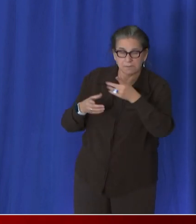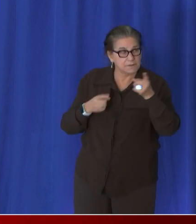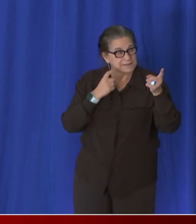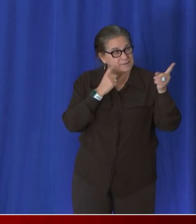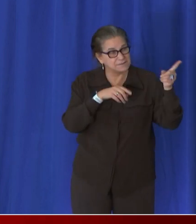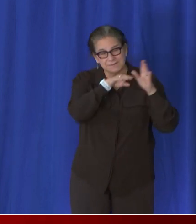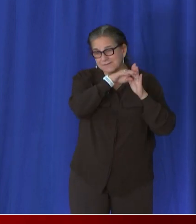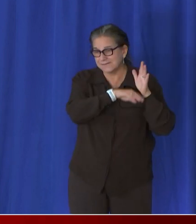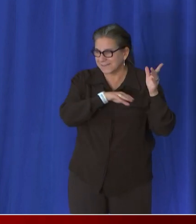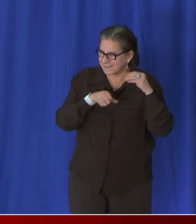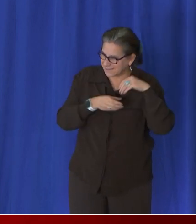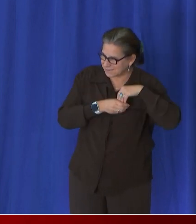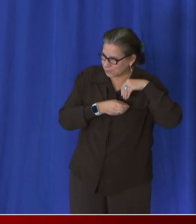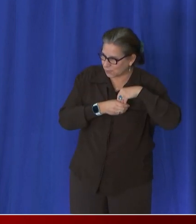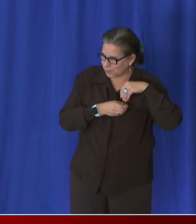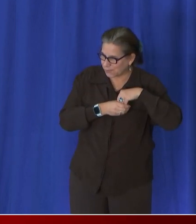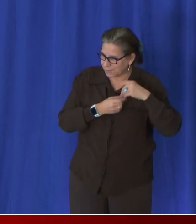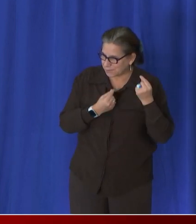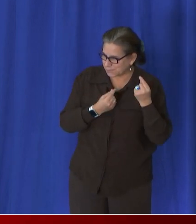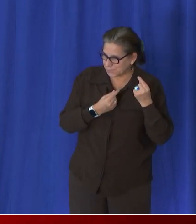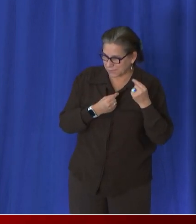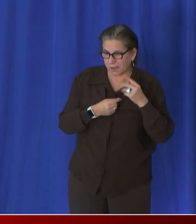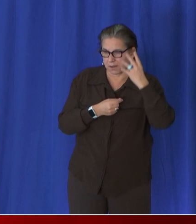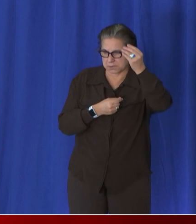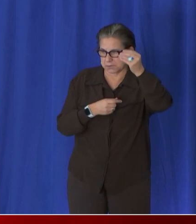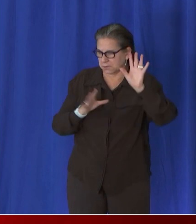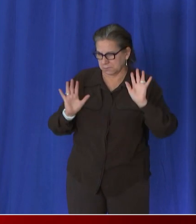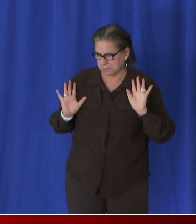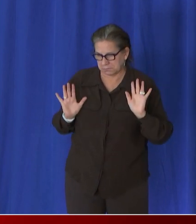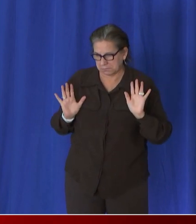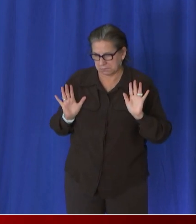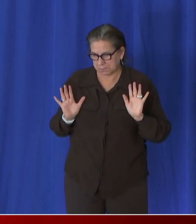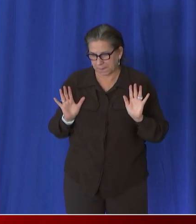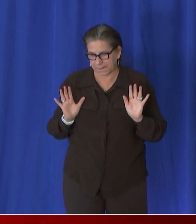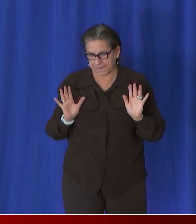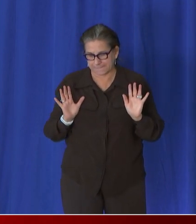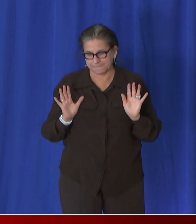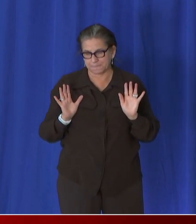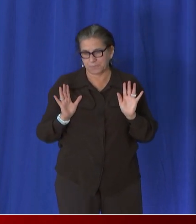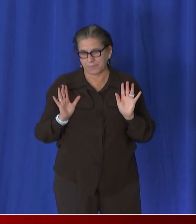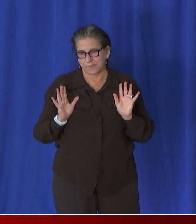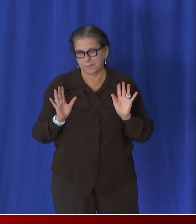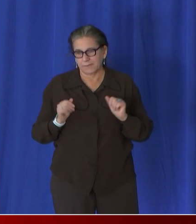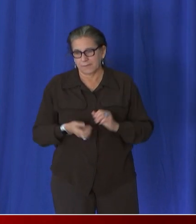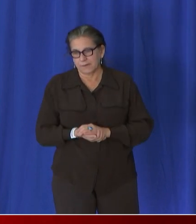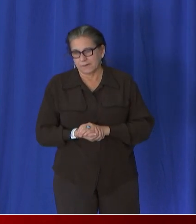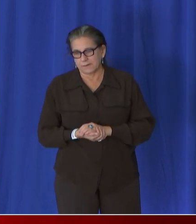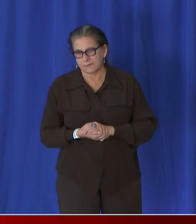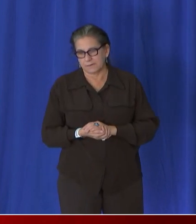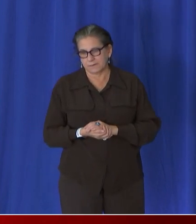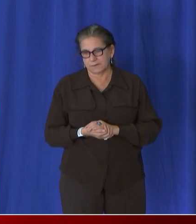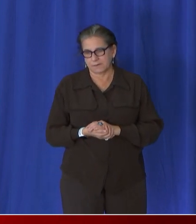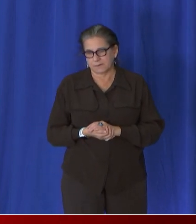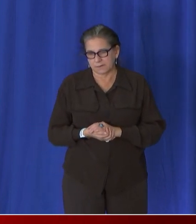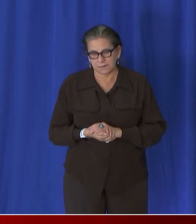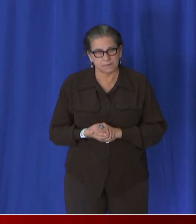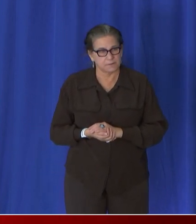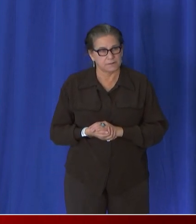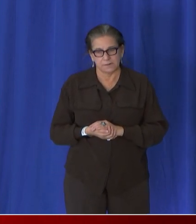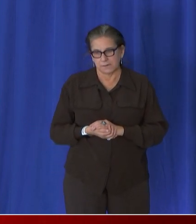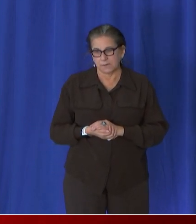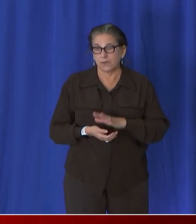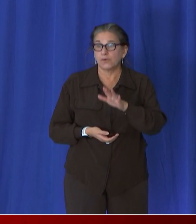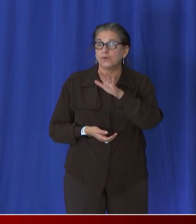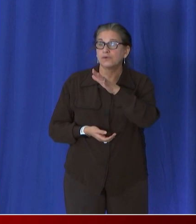be considered. Again, we'll see as we get through this how we dial it up or dial it back based on what the public